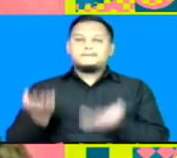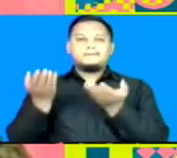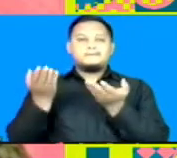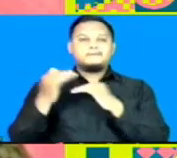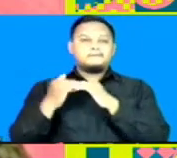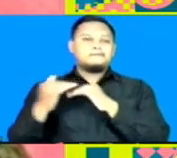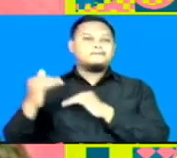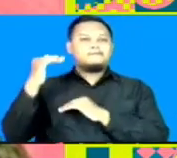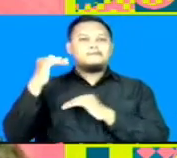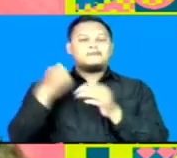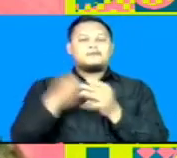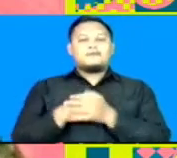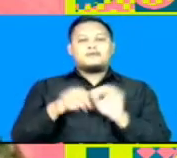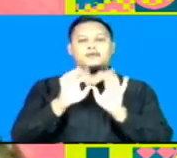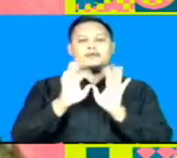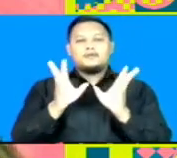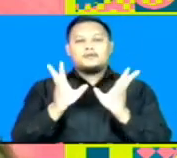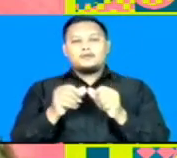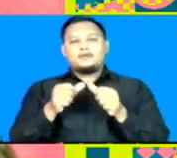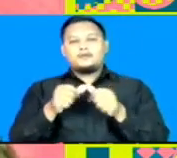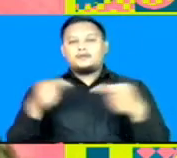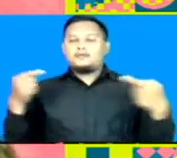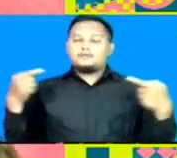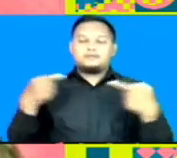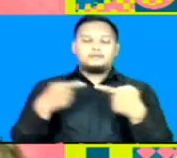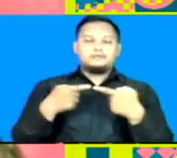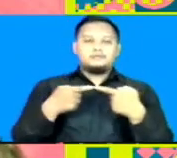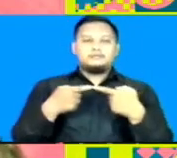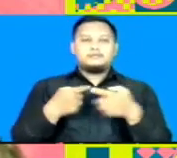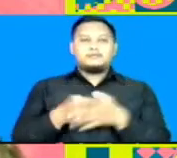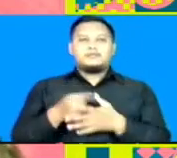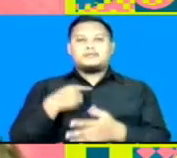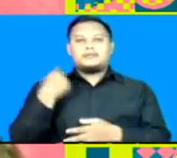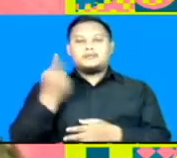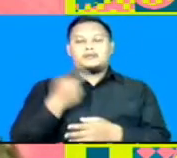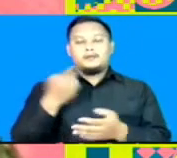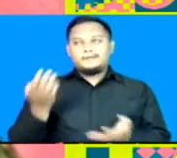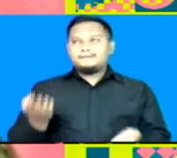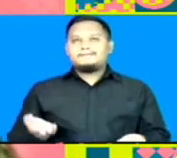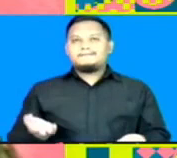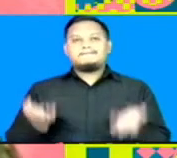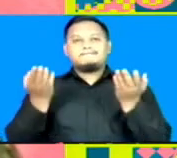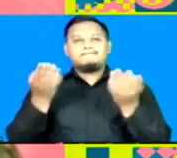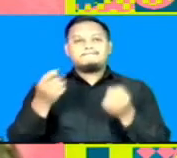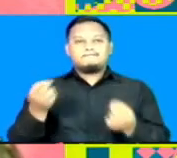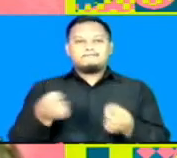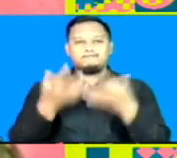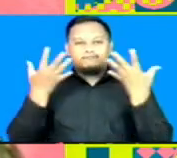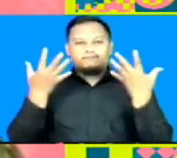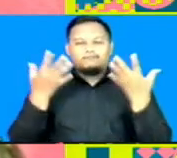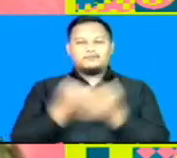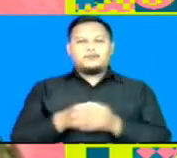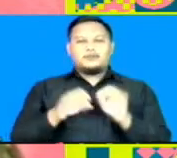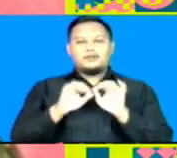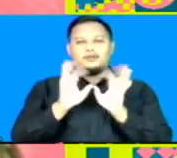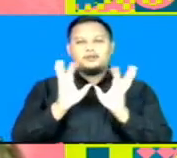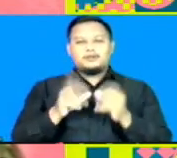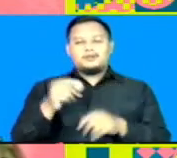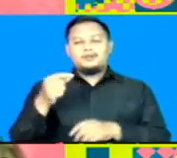promote and enhance financial inclusion, access to the global value chain, and the active participation of